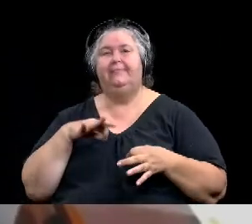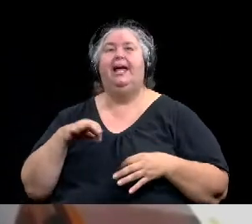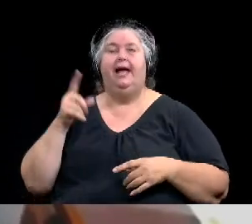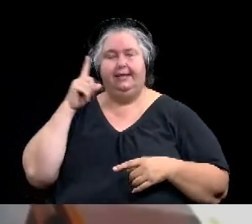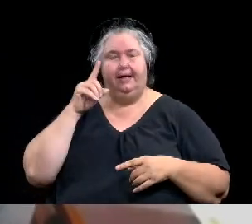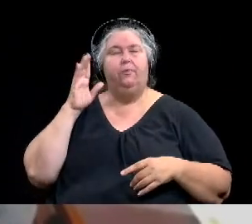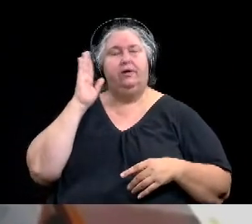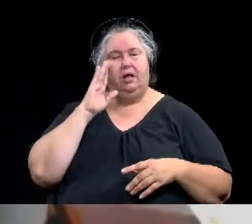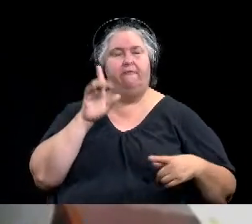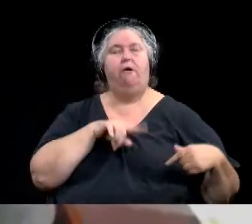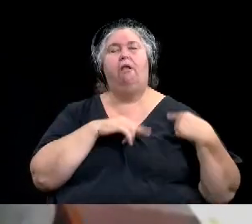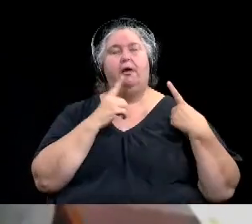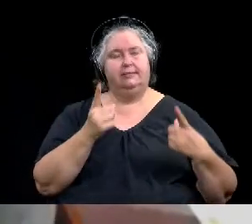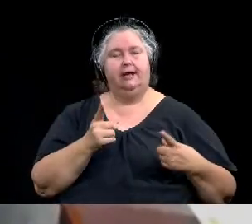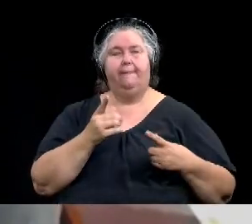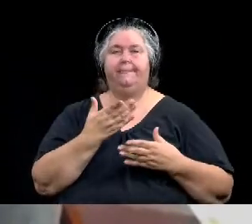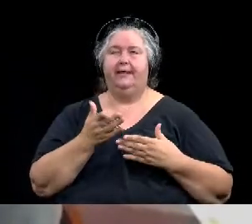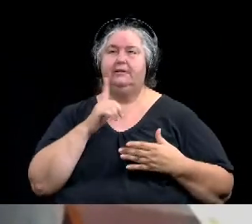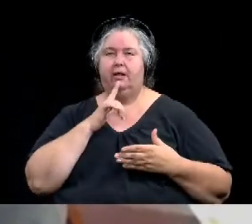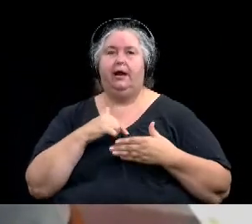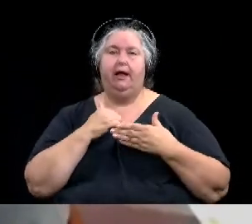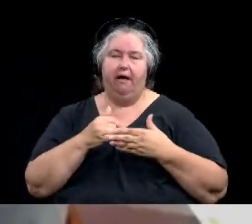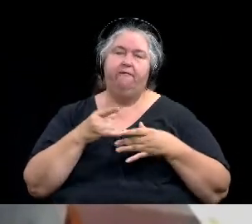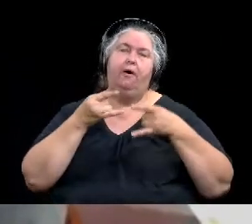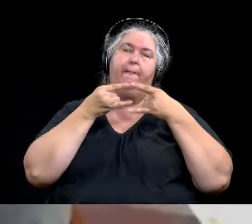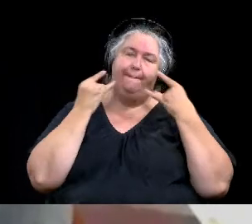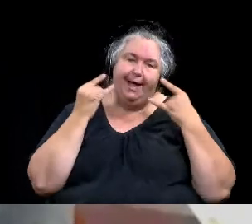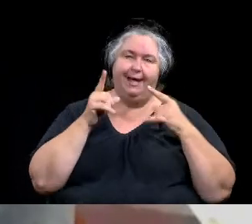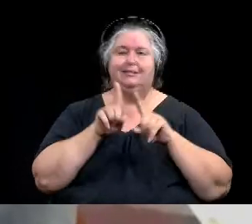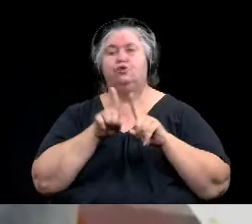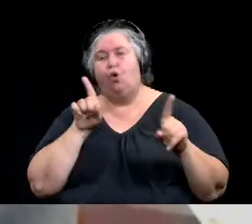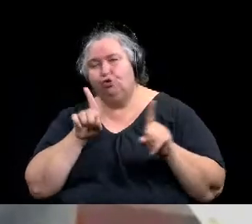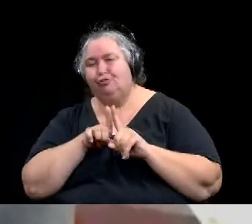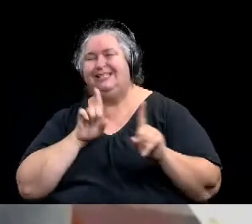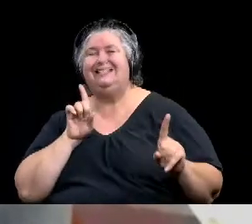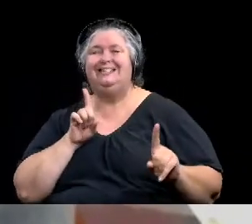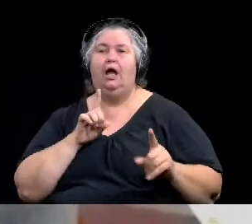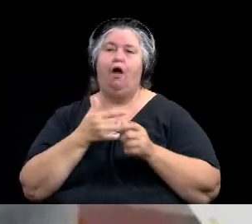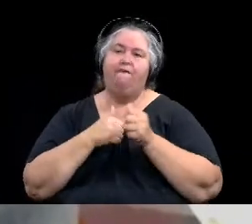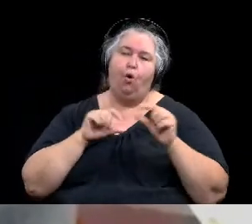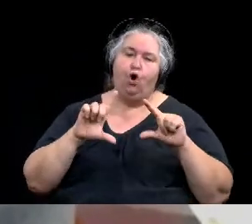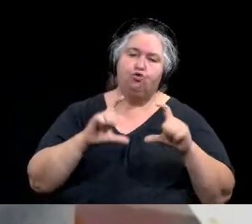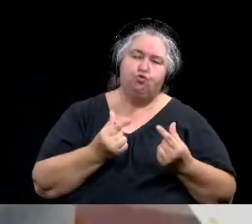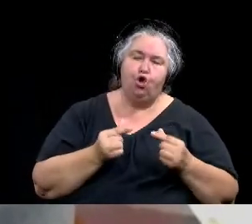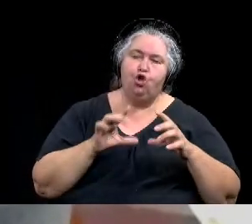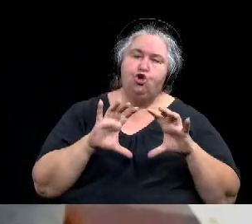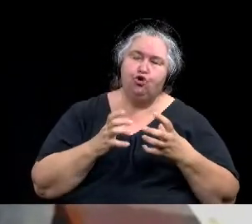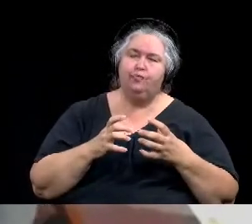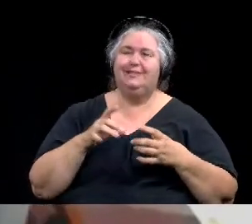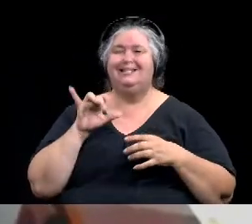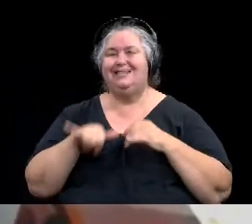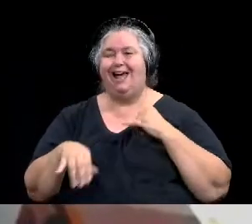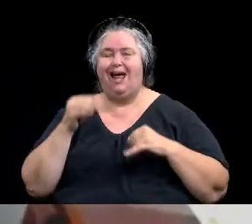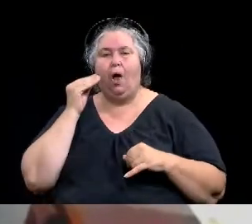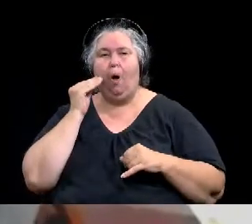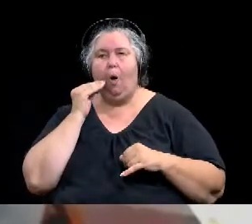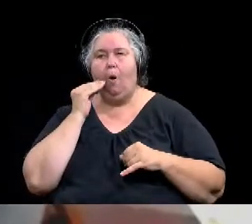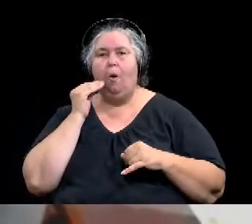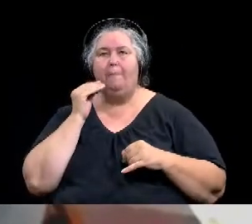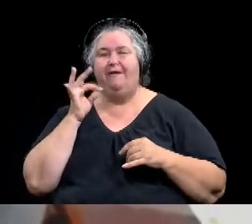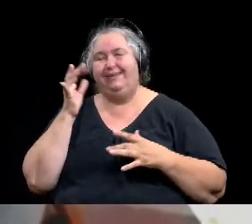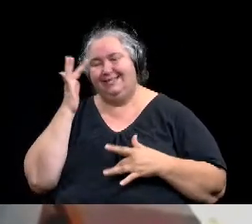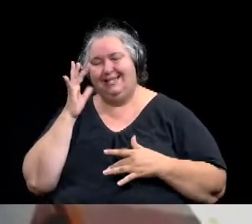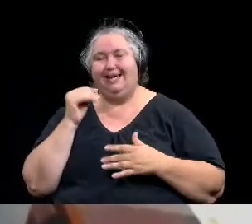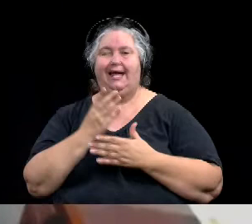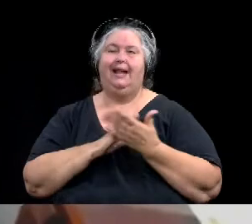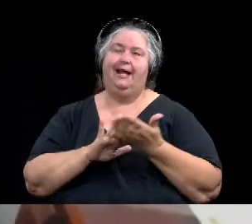and it's mask, it's social distancing, it's avoid groups, it's stay home when you're sick, and hand hygiene. So